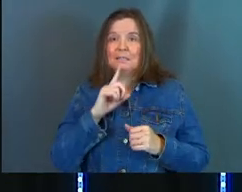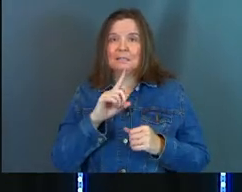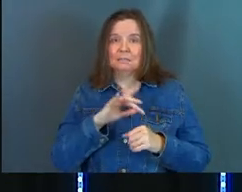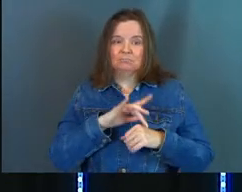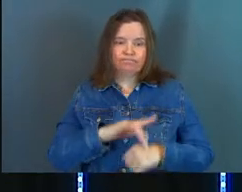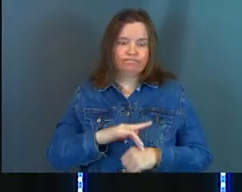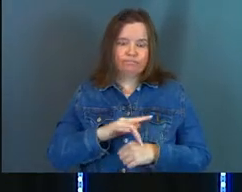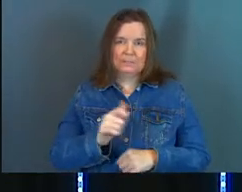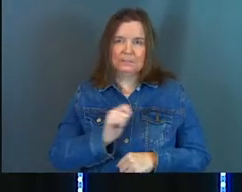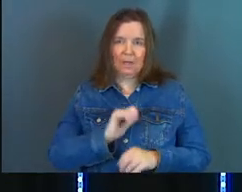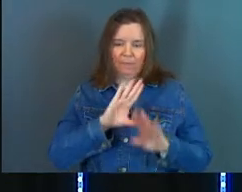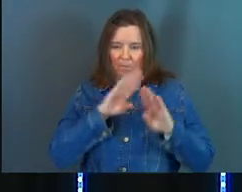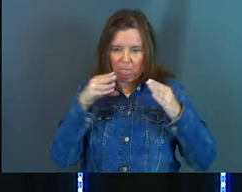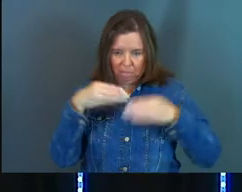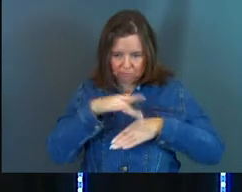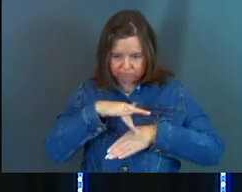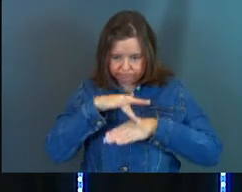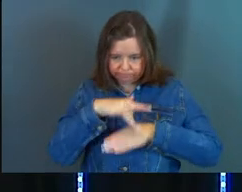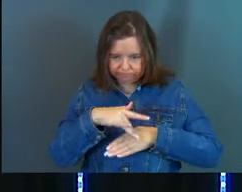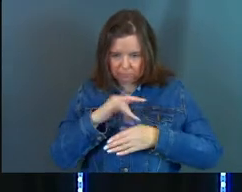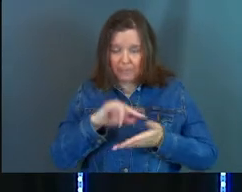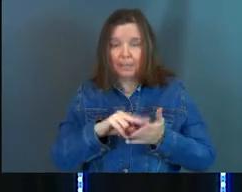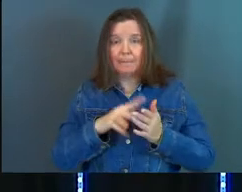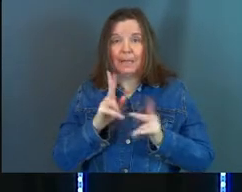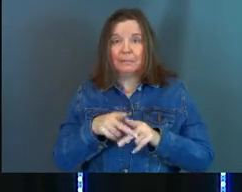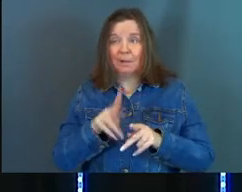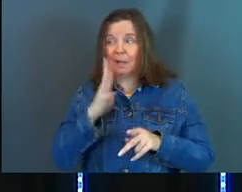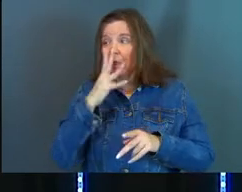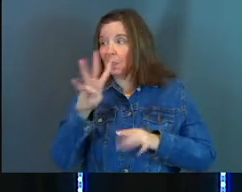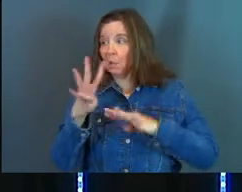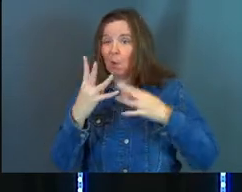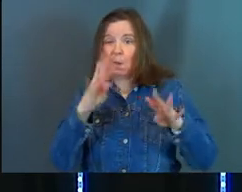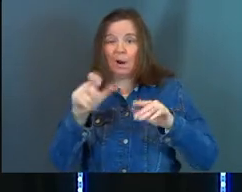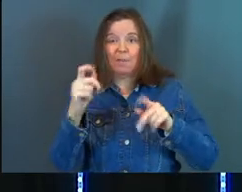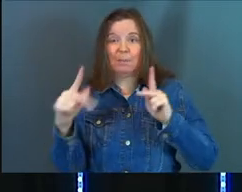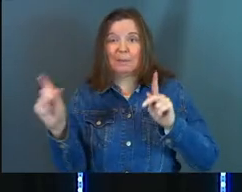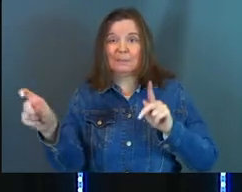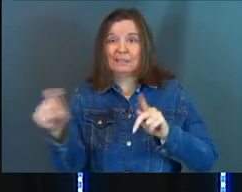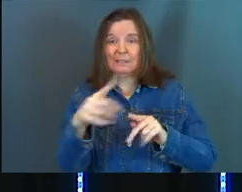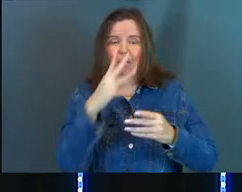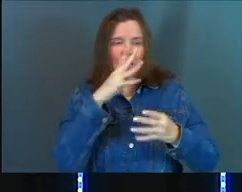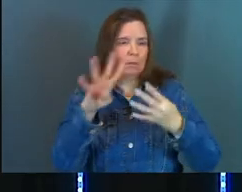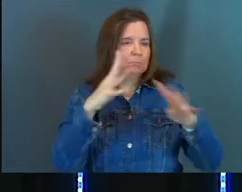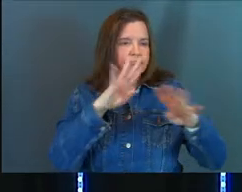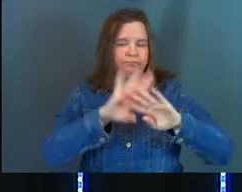extreme self-involvement to the degree that it makes a person ignore the needs of those around them.